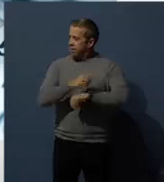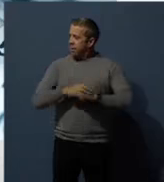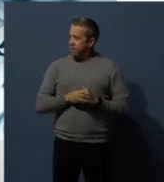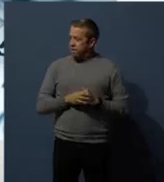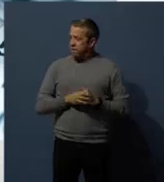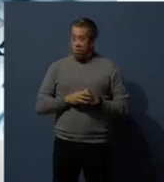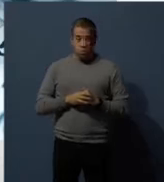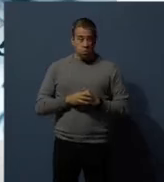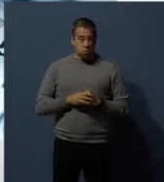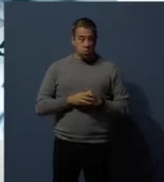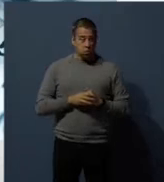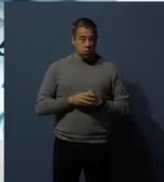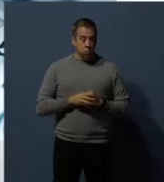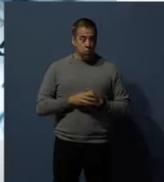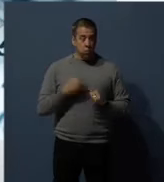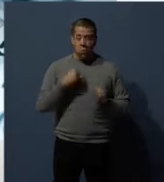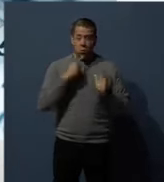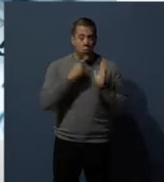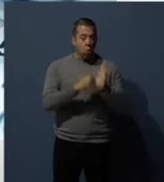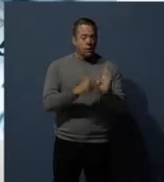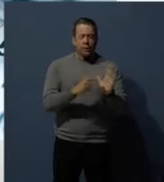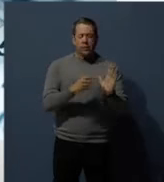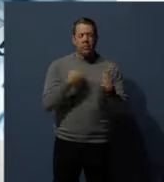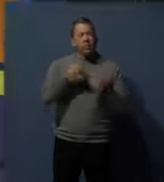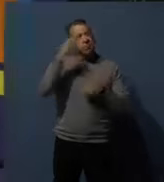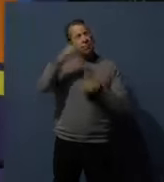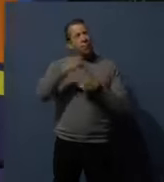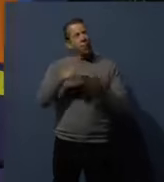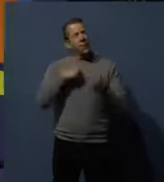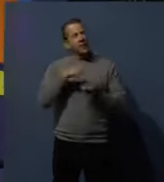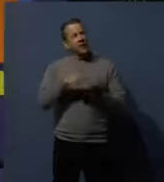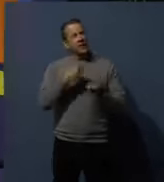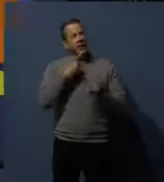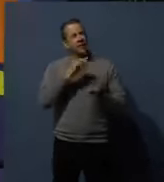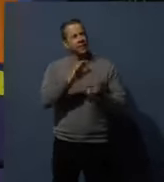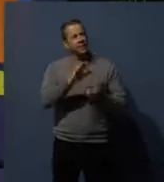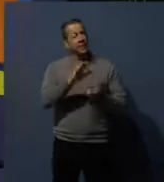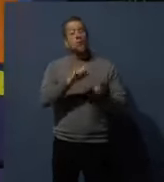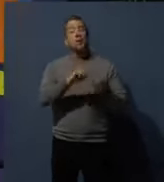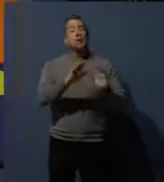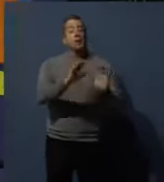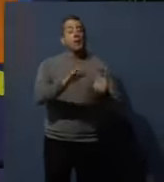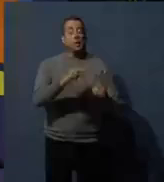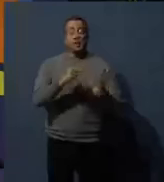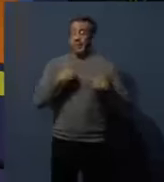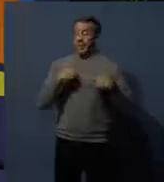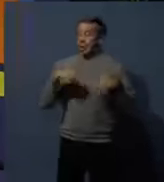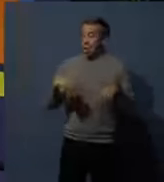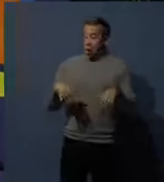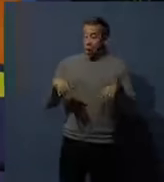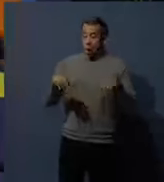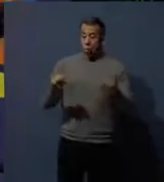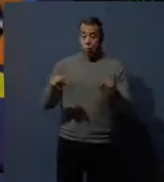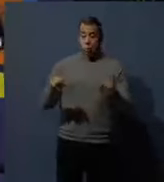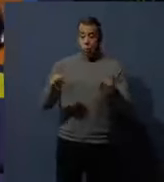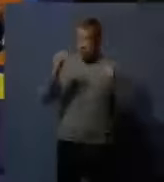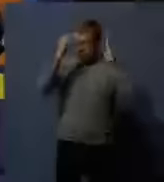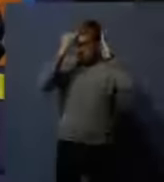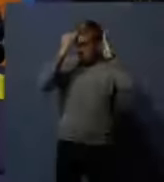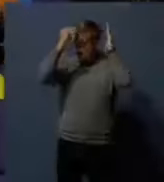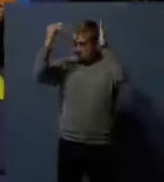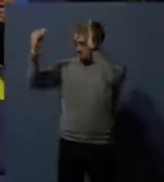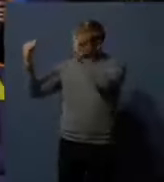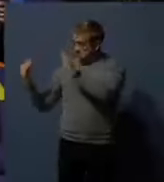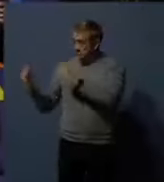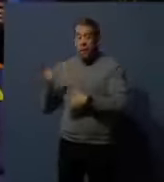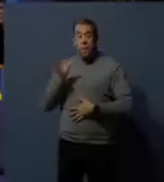I'll do it exactly like I did it to the best of my ability. And just for a moment, let me take off my host hat. And I want to put on my